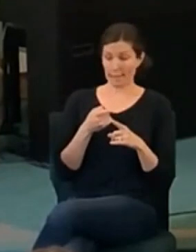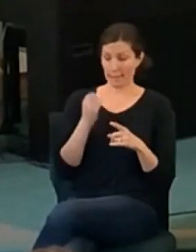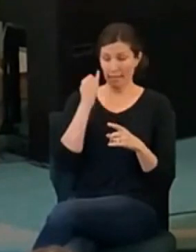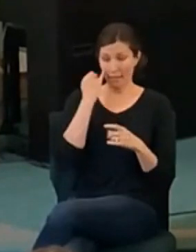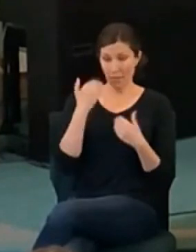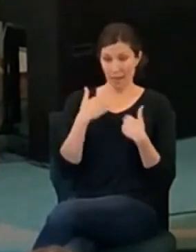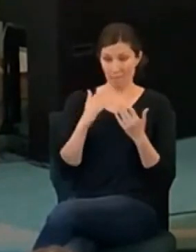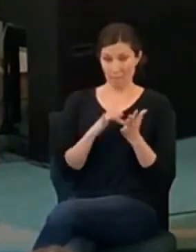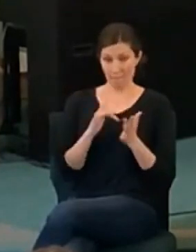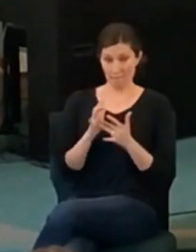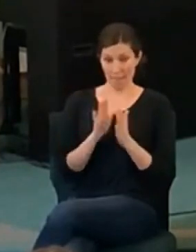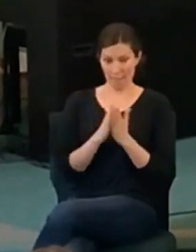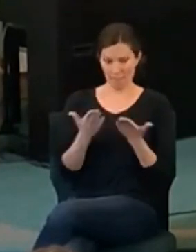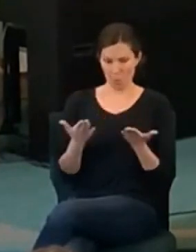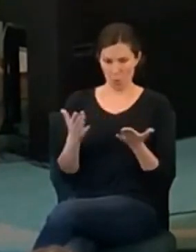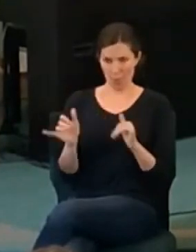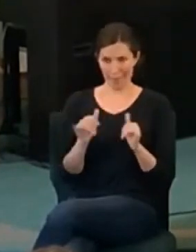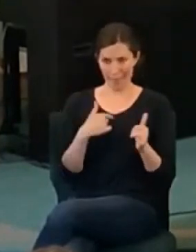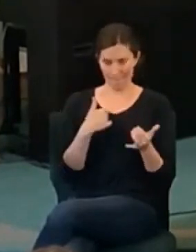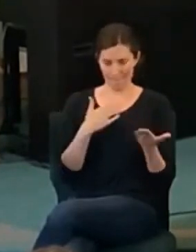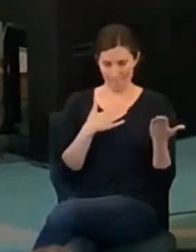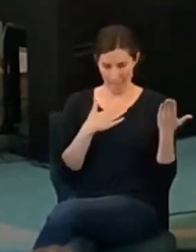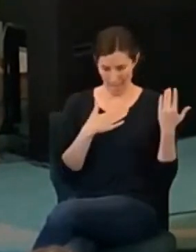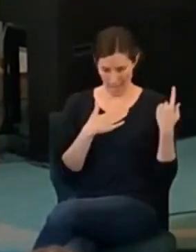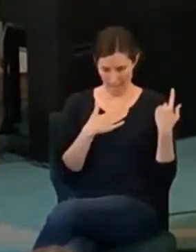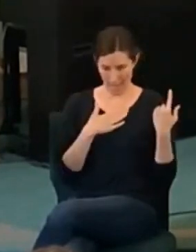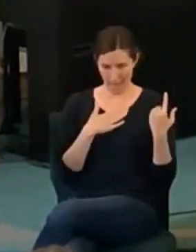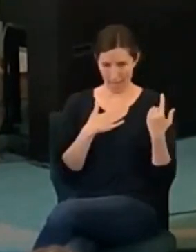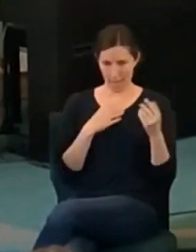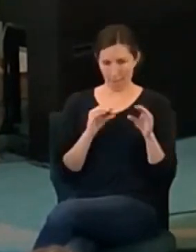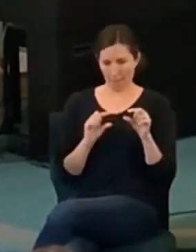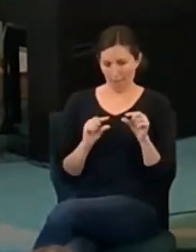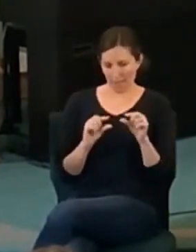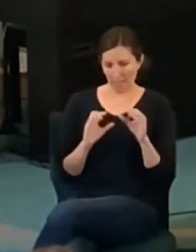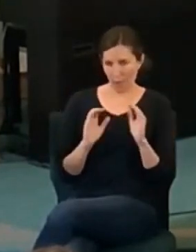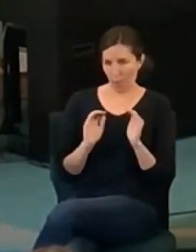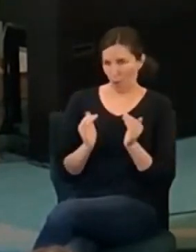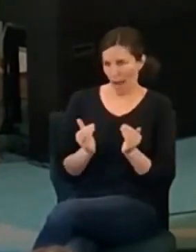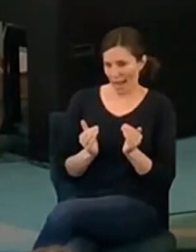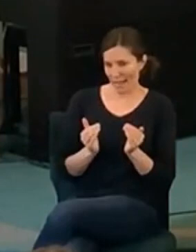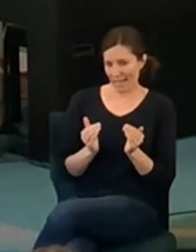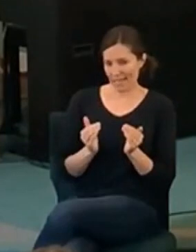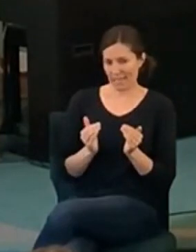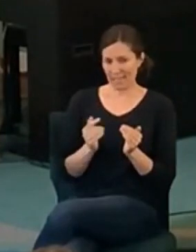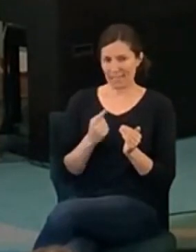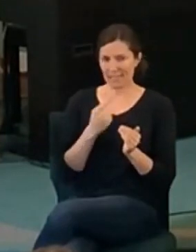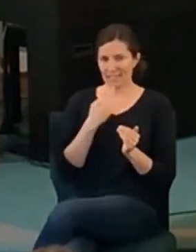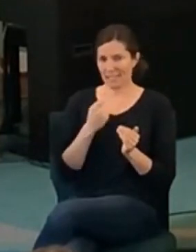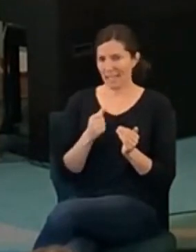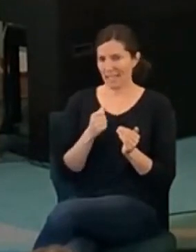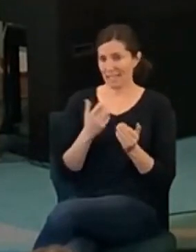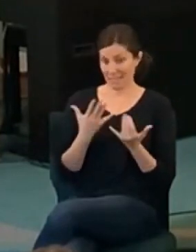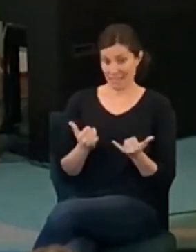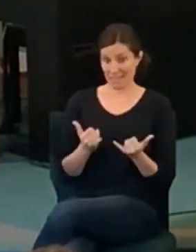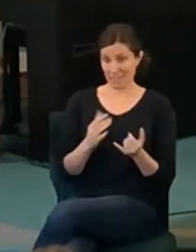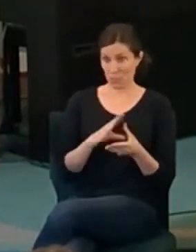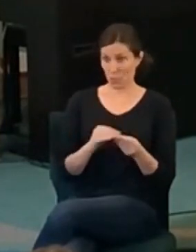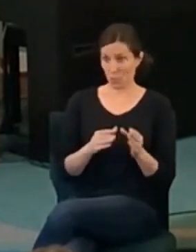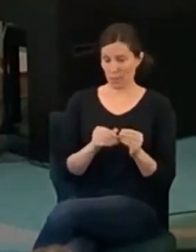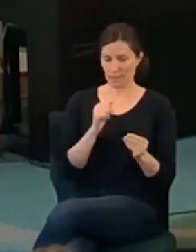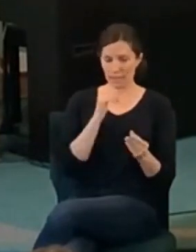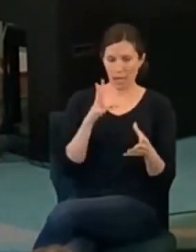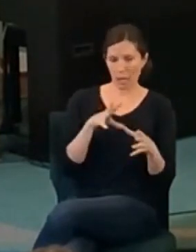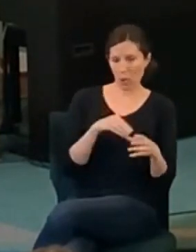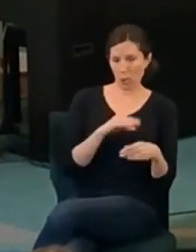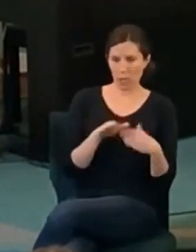came again into the temple, and all the people were coming to him, and he sat down and began to